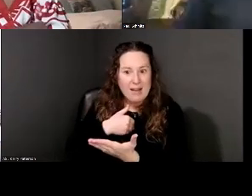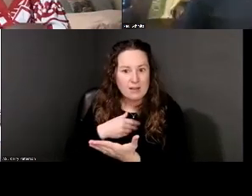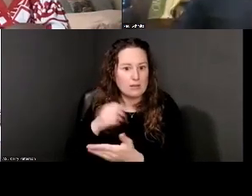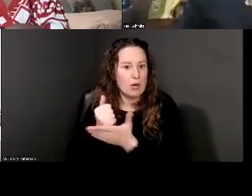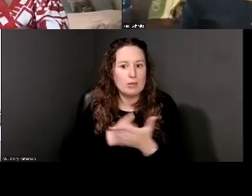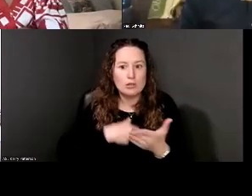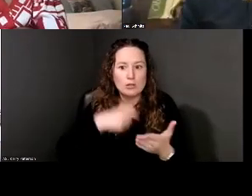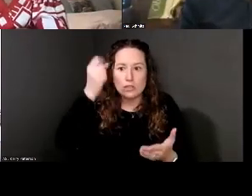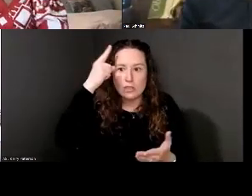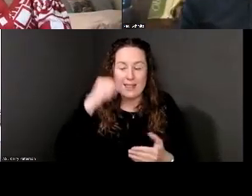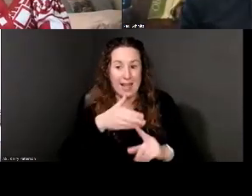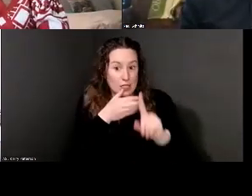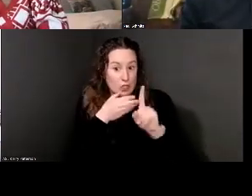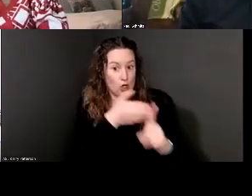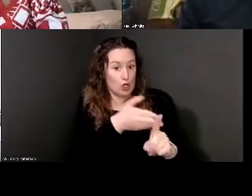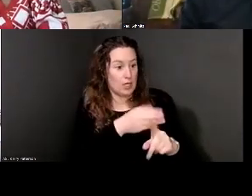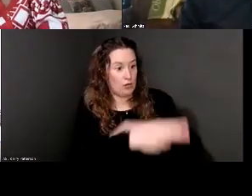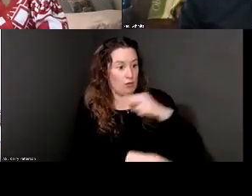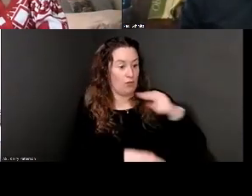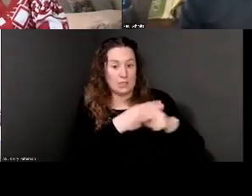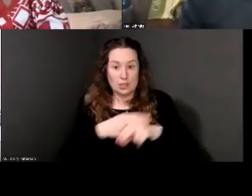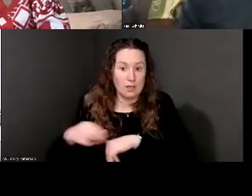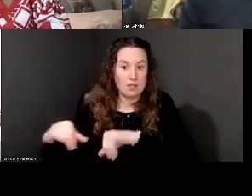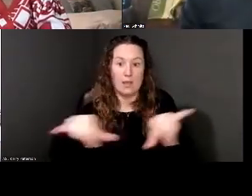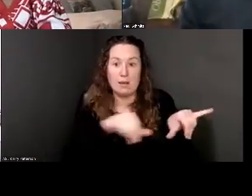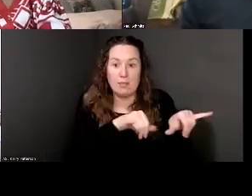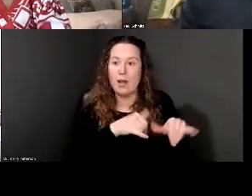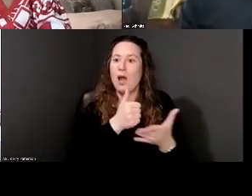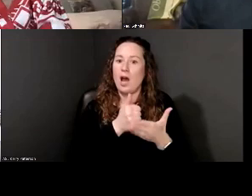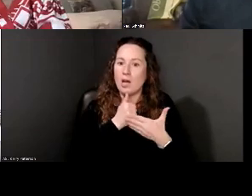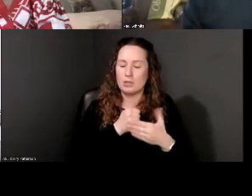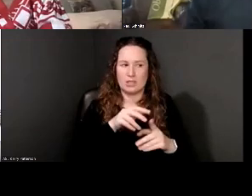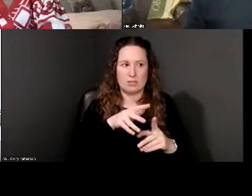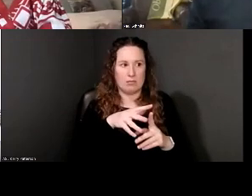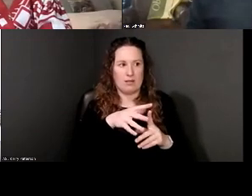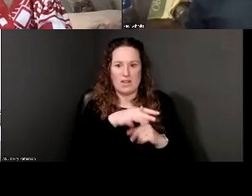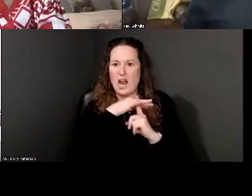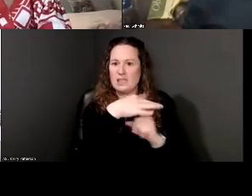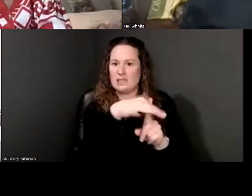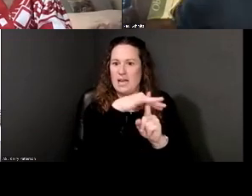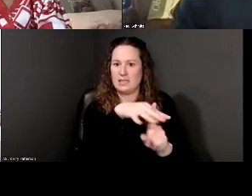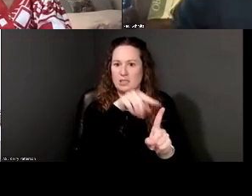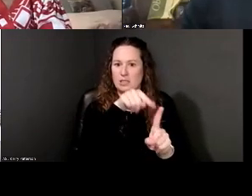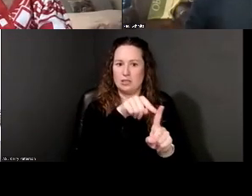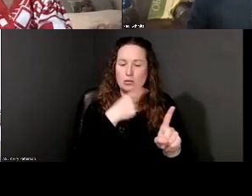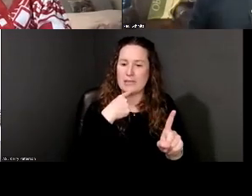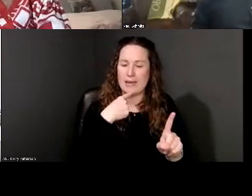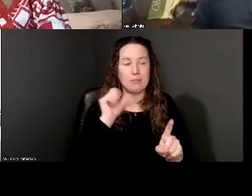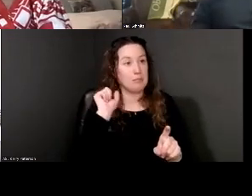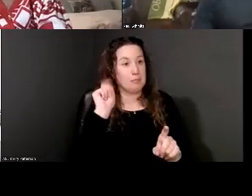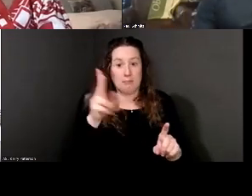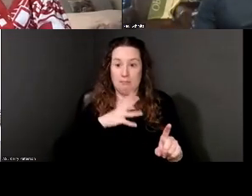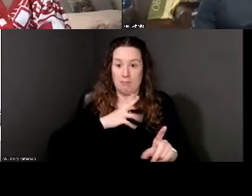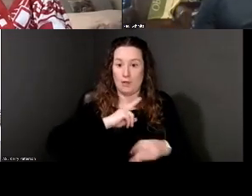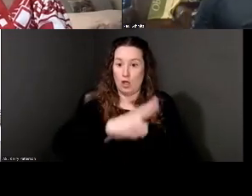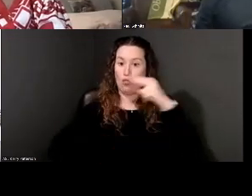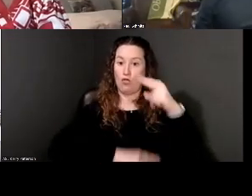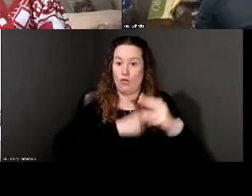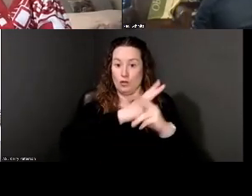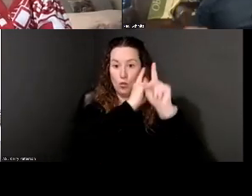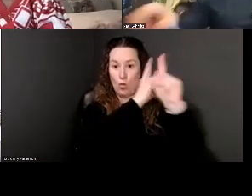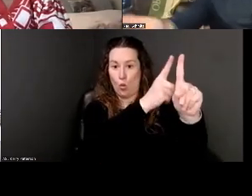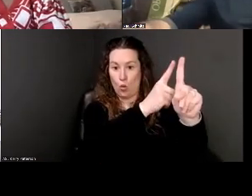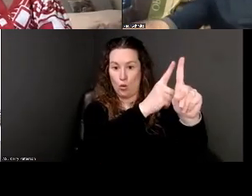targeted universalism does is it gives us a context and would say, okay, here's our universal goal. How does everybody that